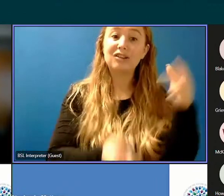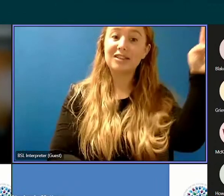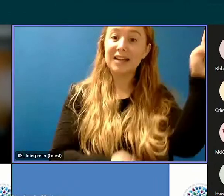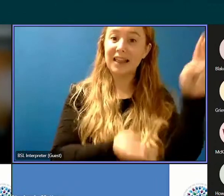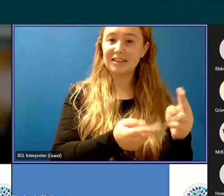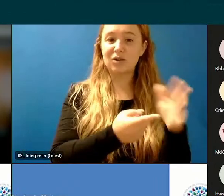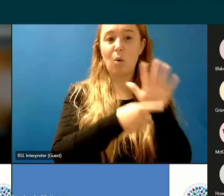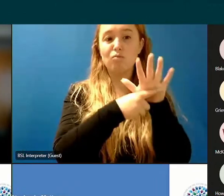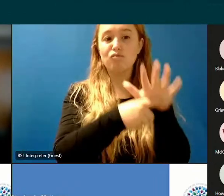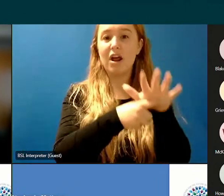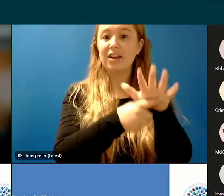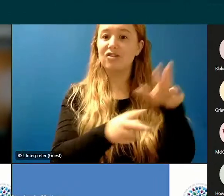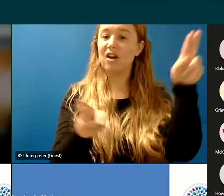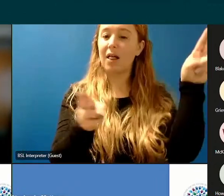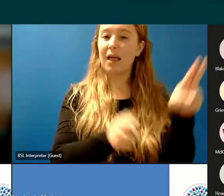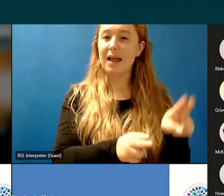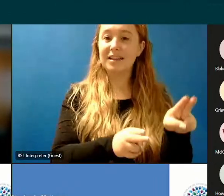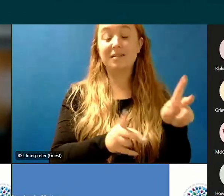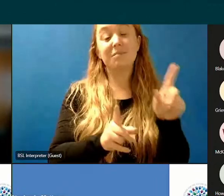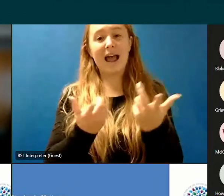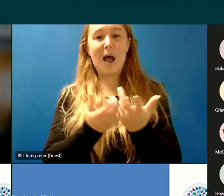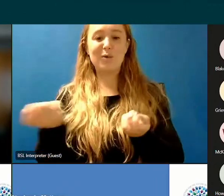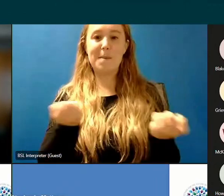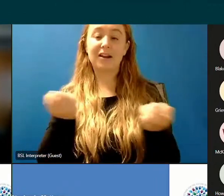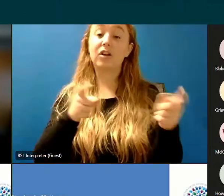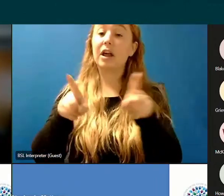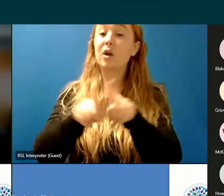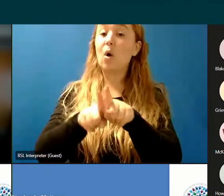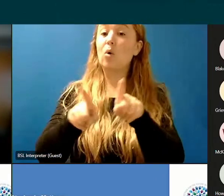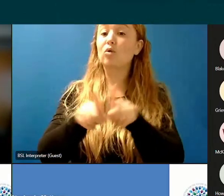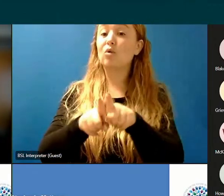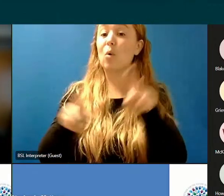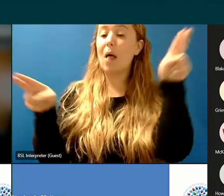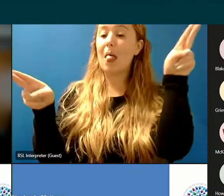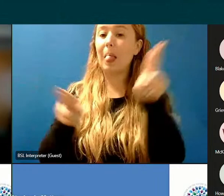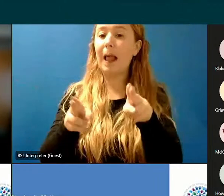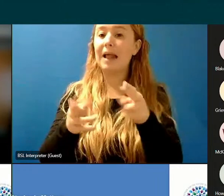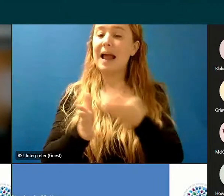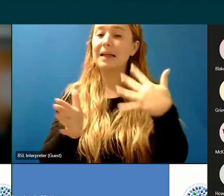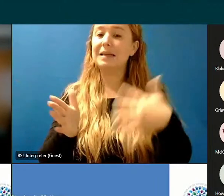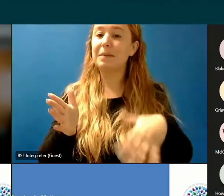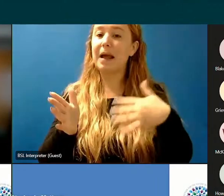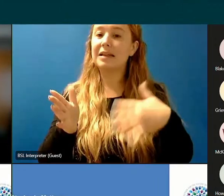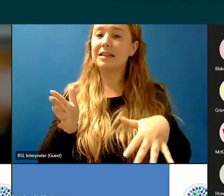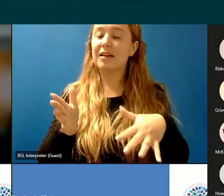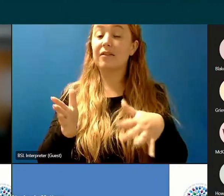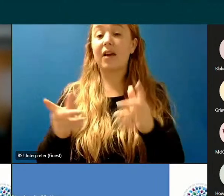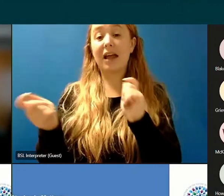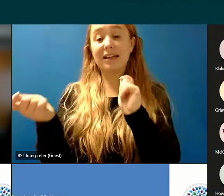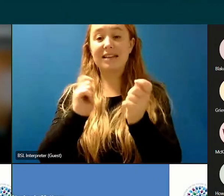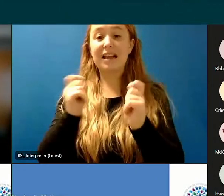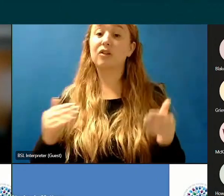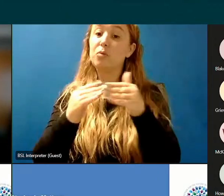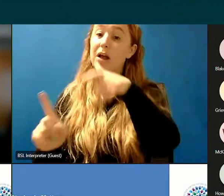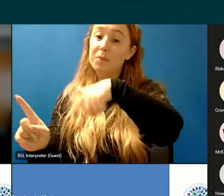do we manage that? And it's obviously a less expensive way of delivering that care, which is more bespoke to individuals. Thank you.